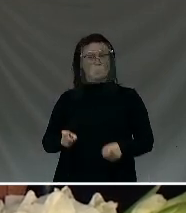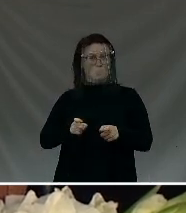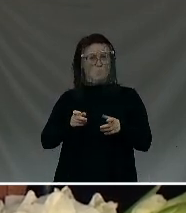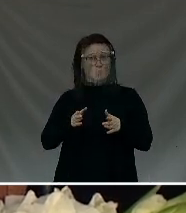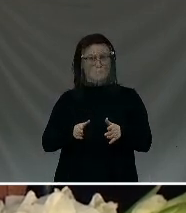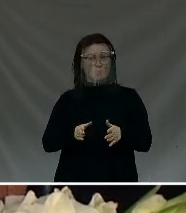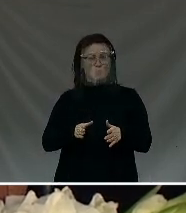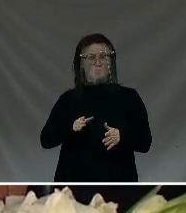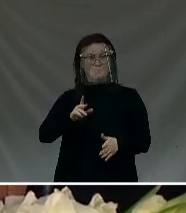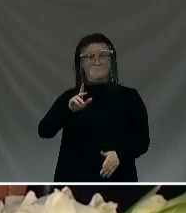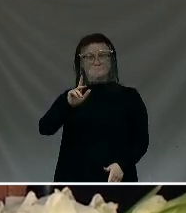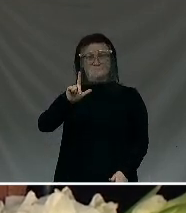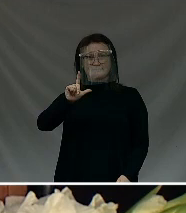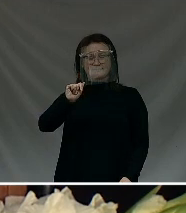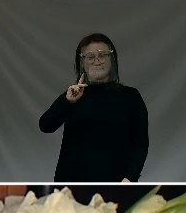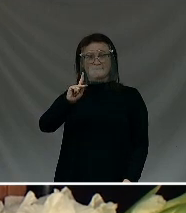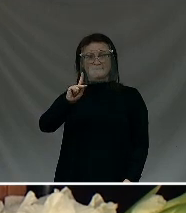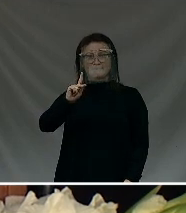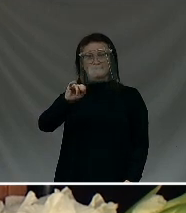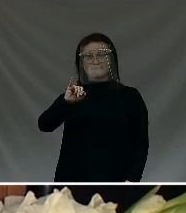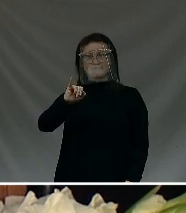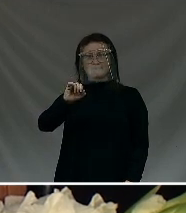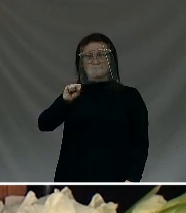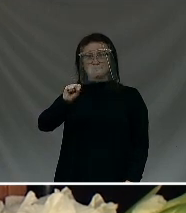Director Lukeisha Phillips.